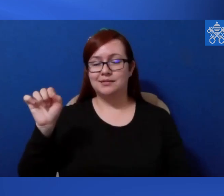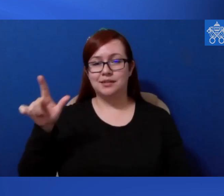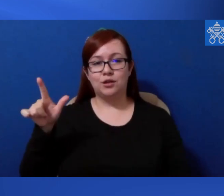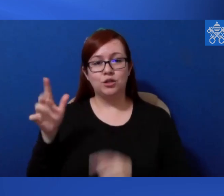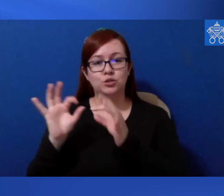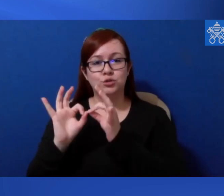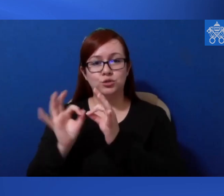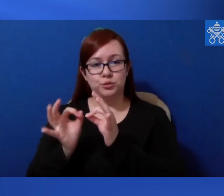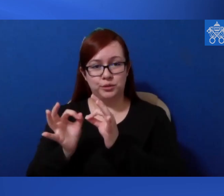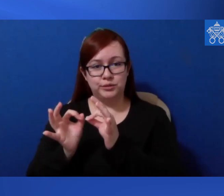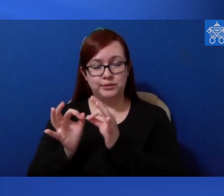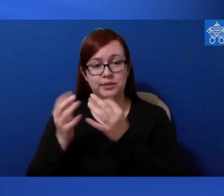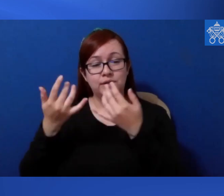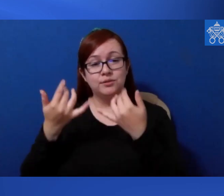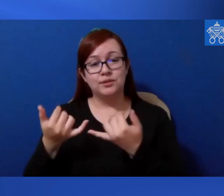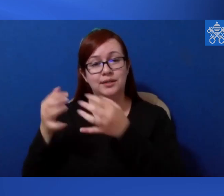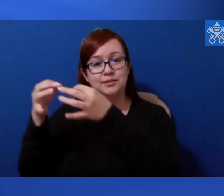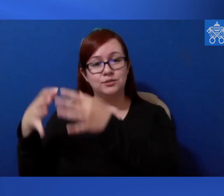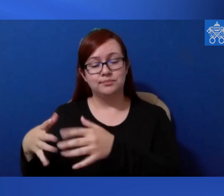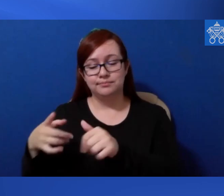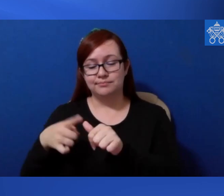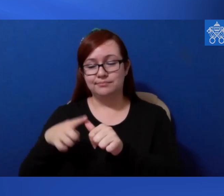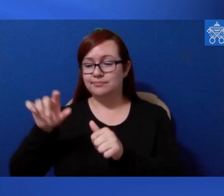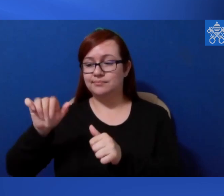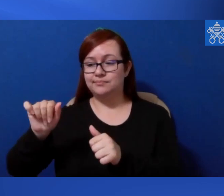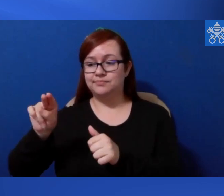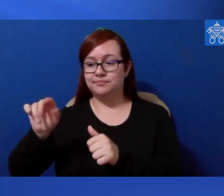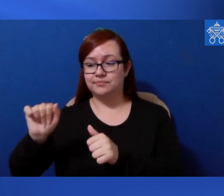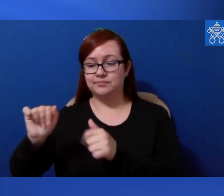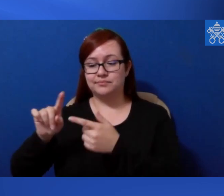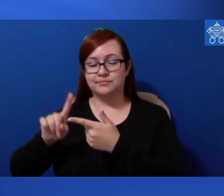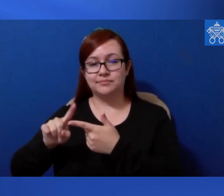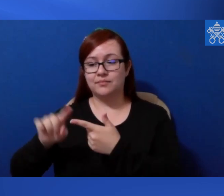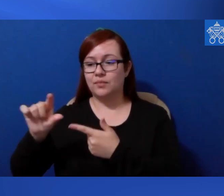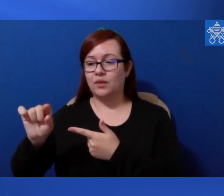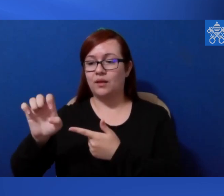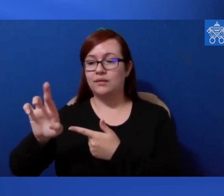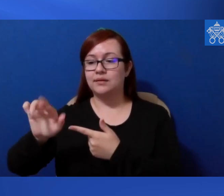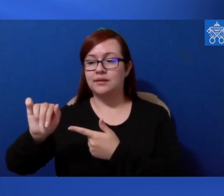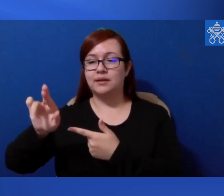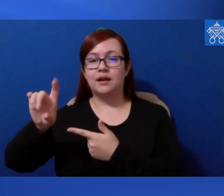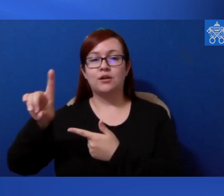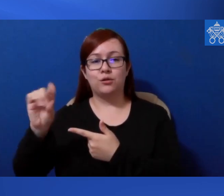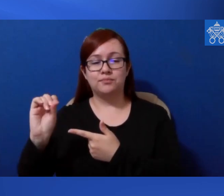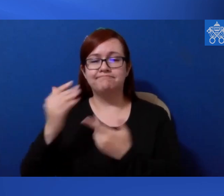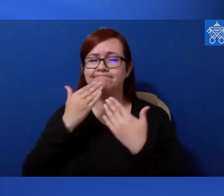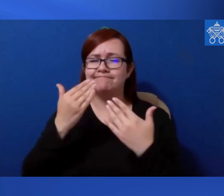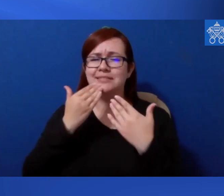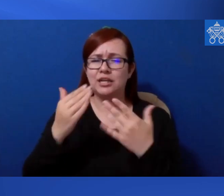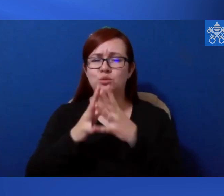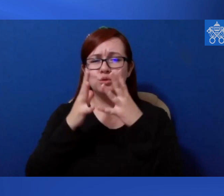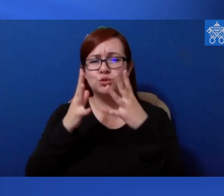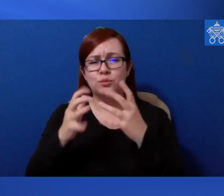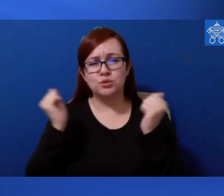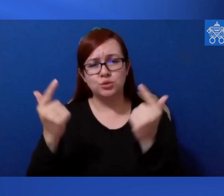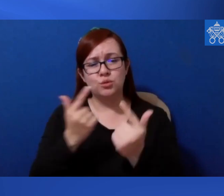app, the Vatican News English web portal, YouTube channel, our Facebook live feed, and to all of